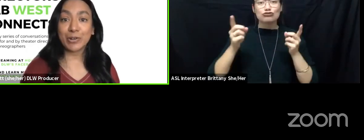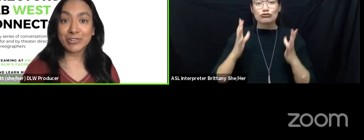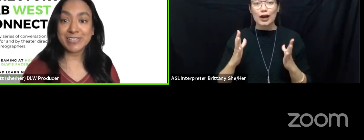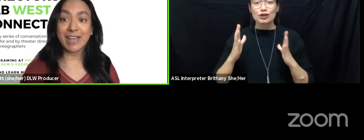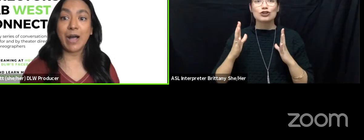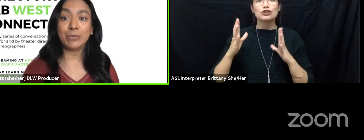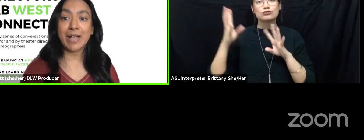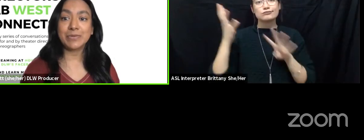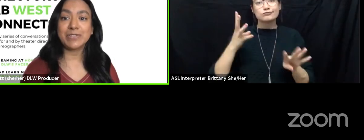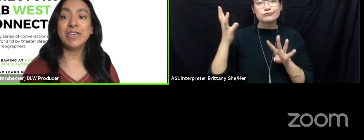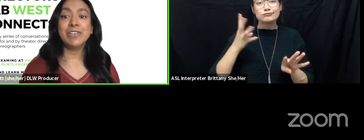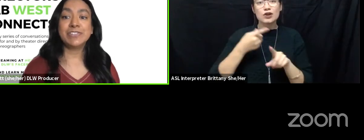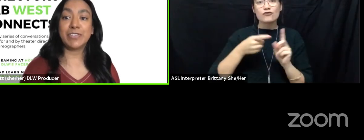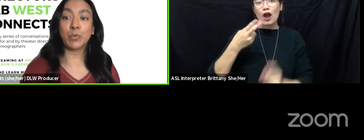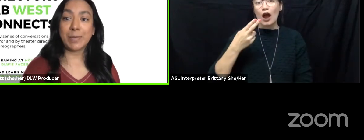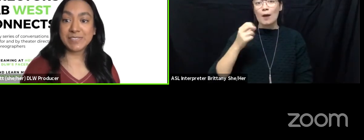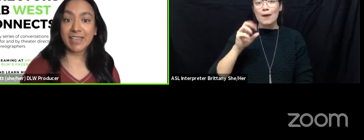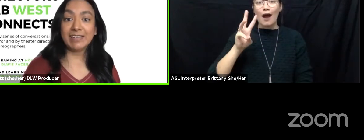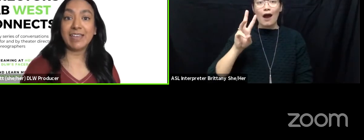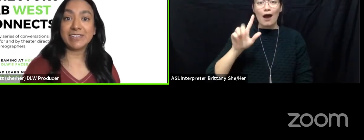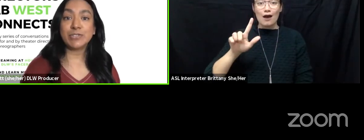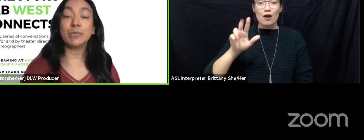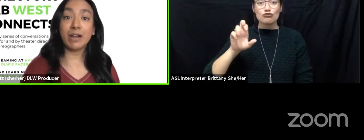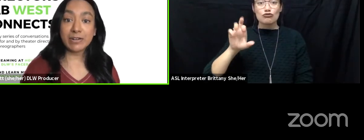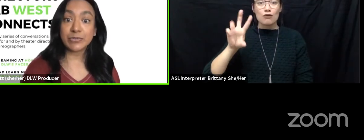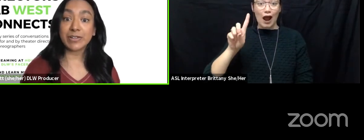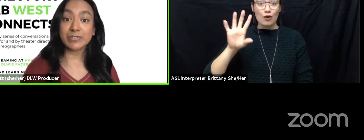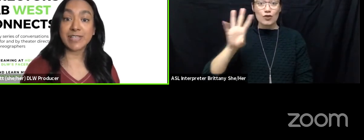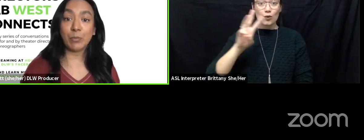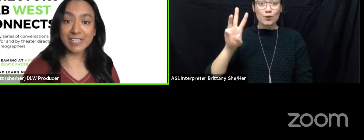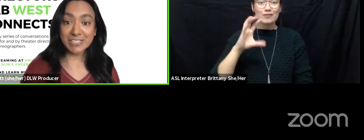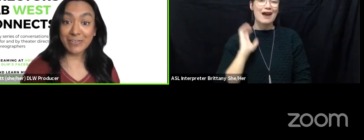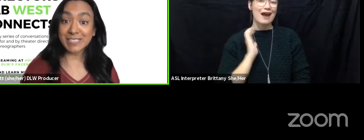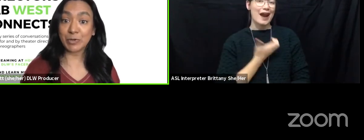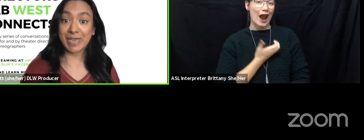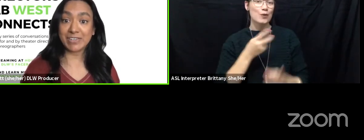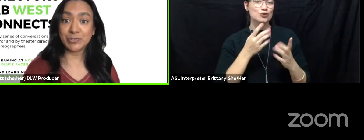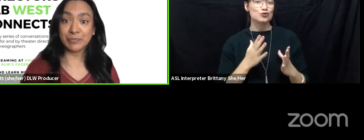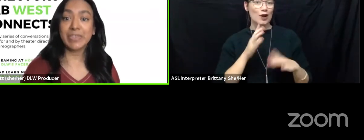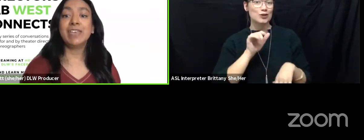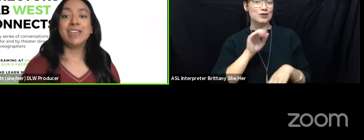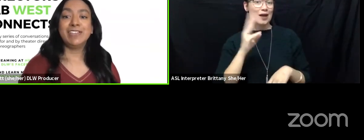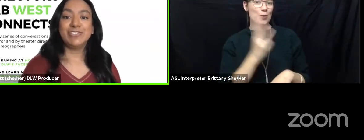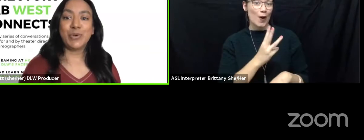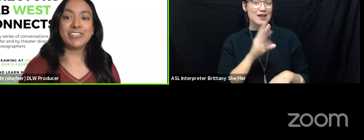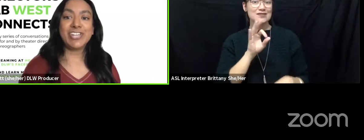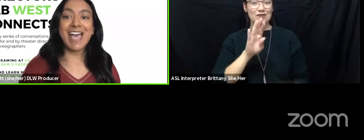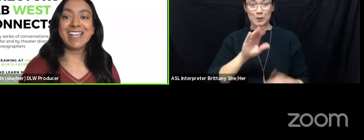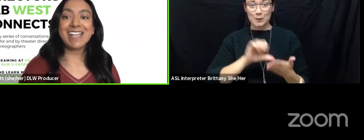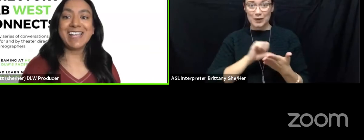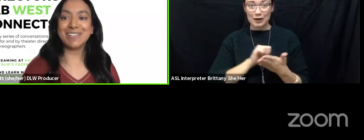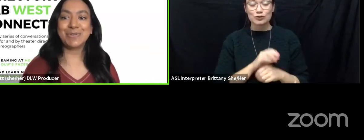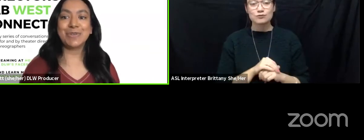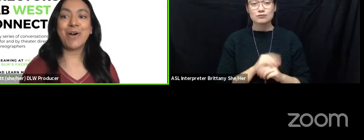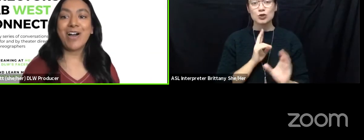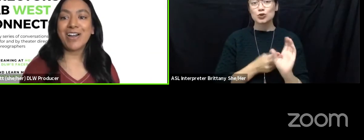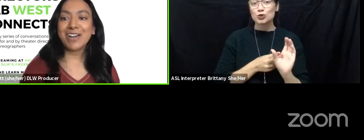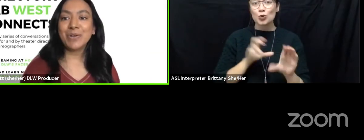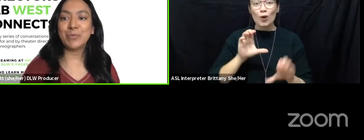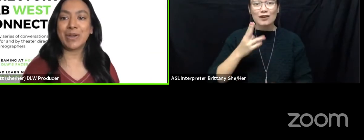our partners at HowlRound to their website and to our Directors Lab West Facebook page. Join the chat, tell us who